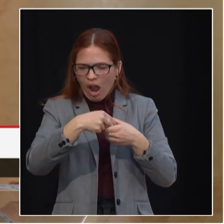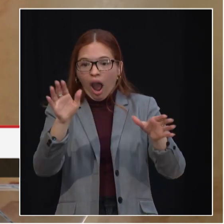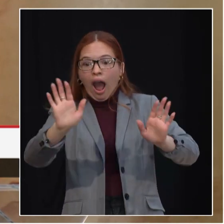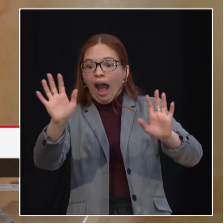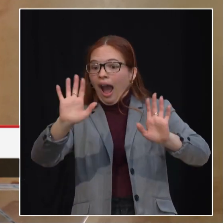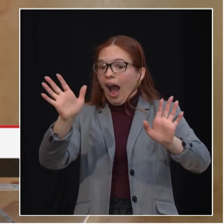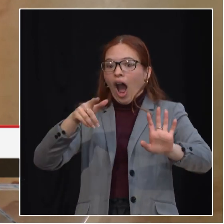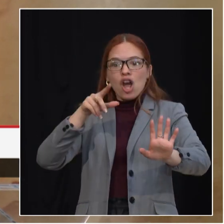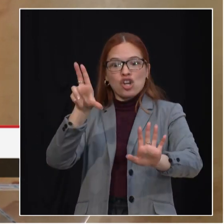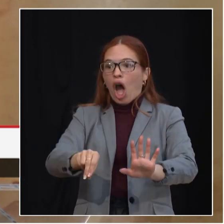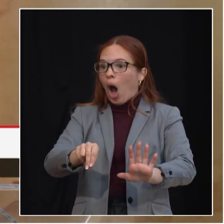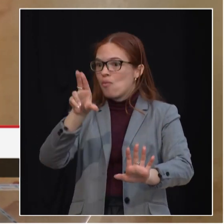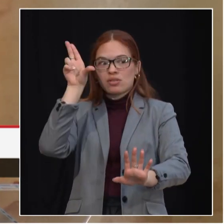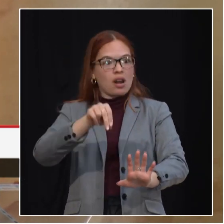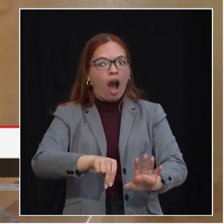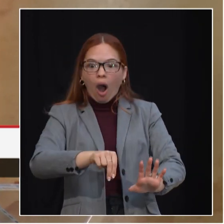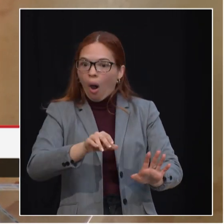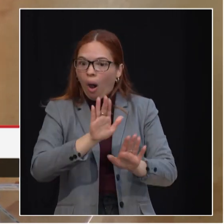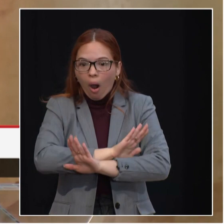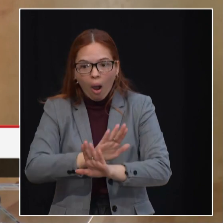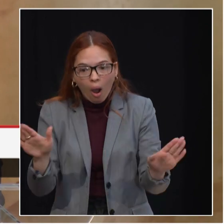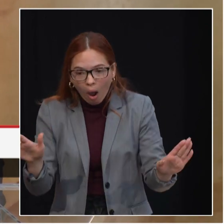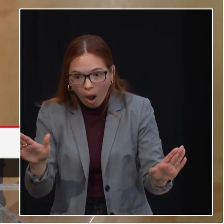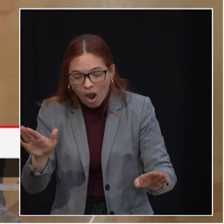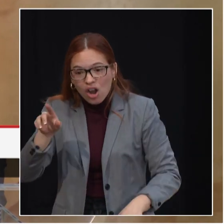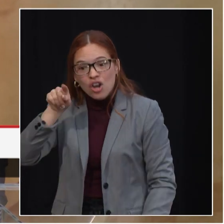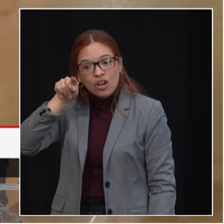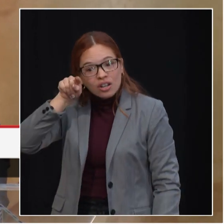No. She's the first mayor.